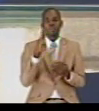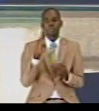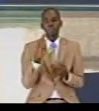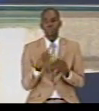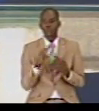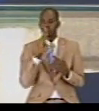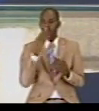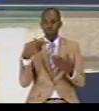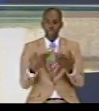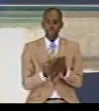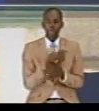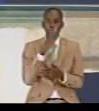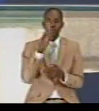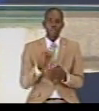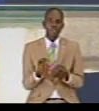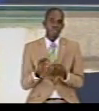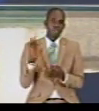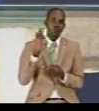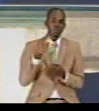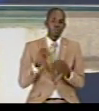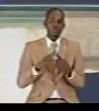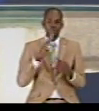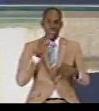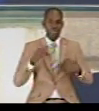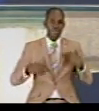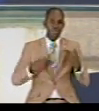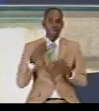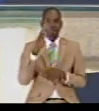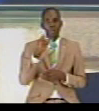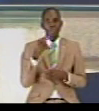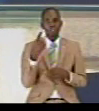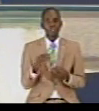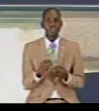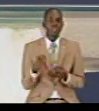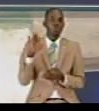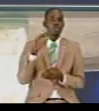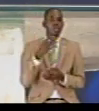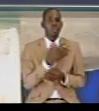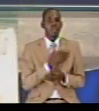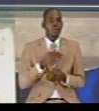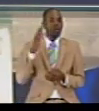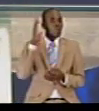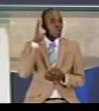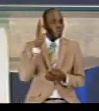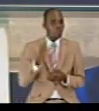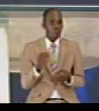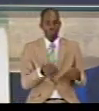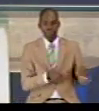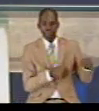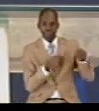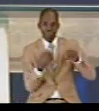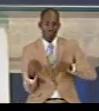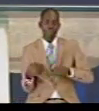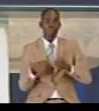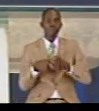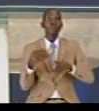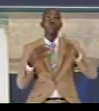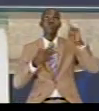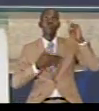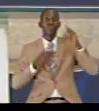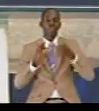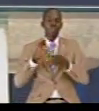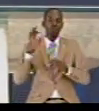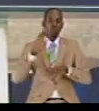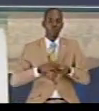the Spirit, to be revived by the Spirit. I will pour my spirit upon thy